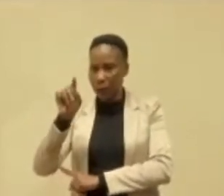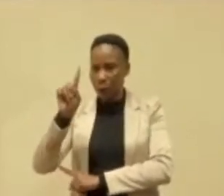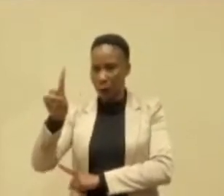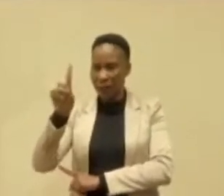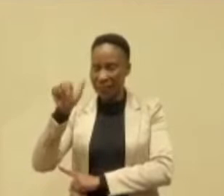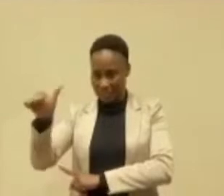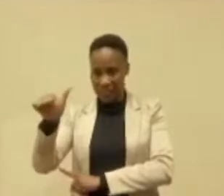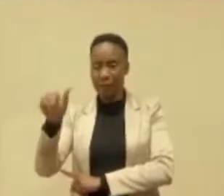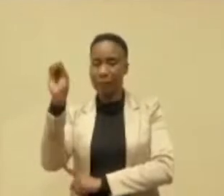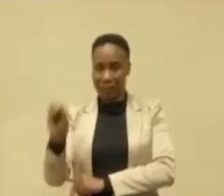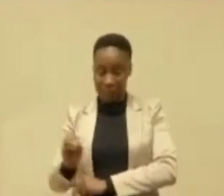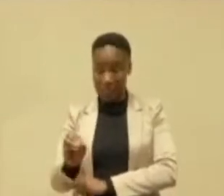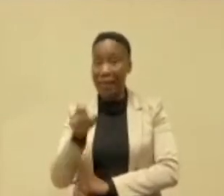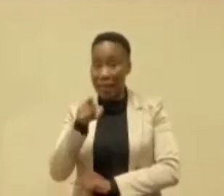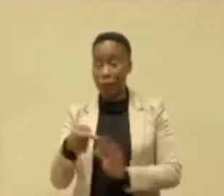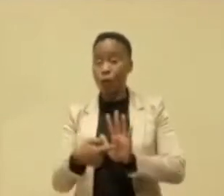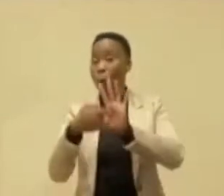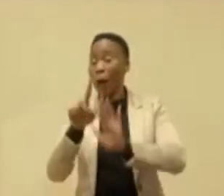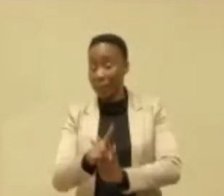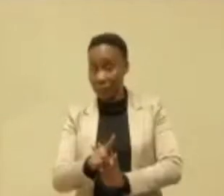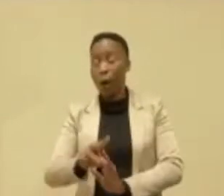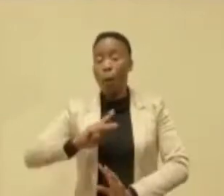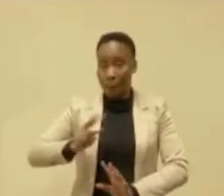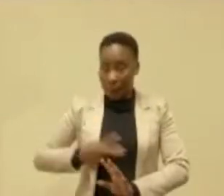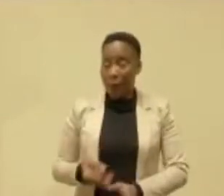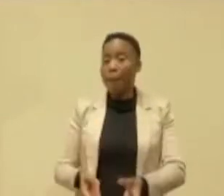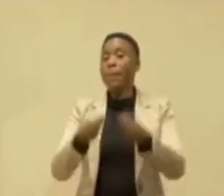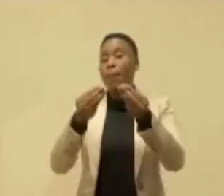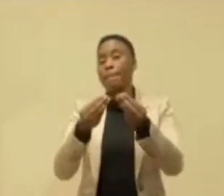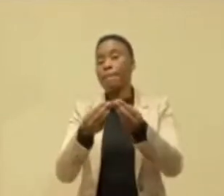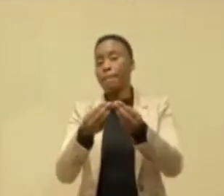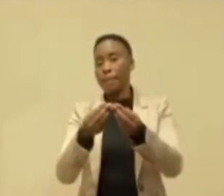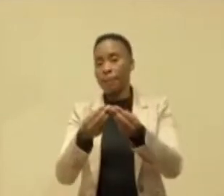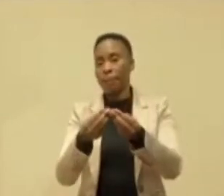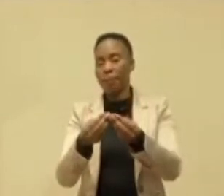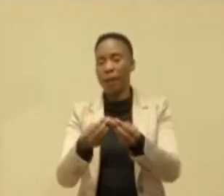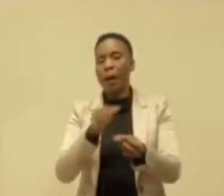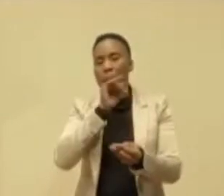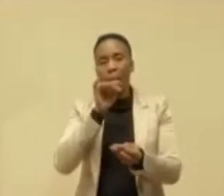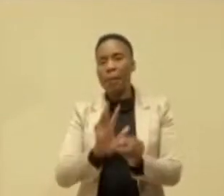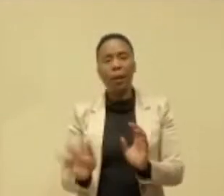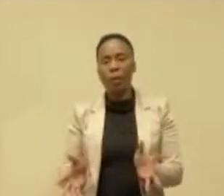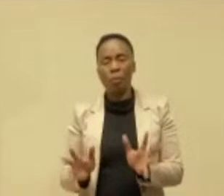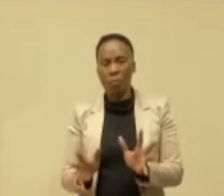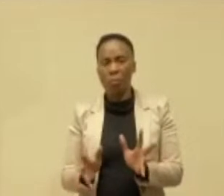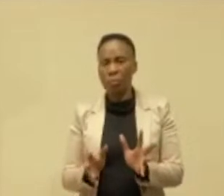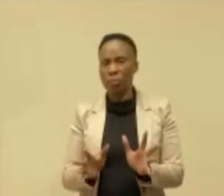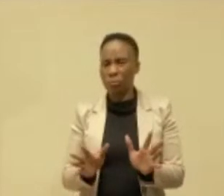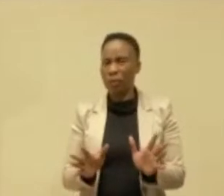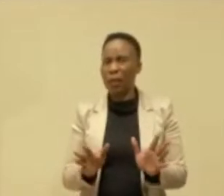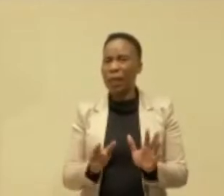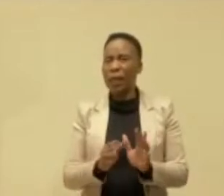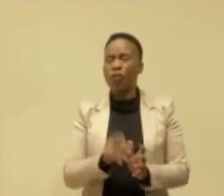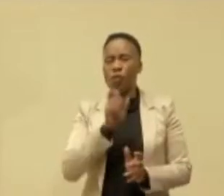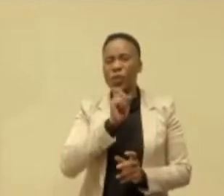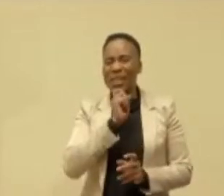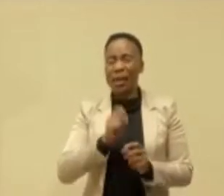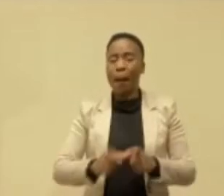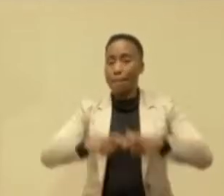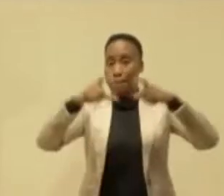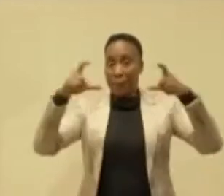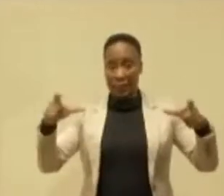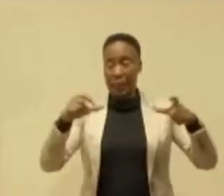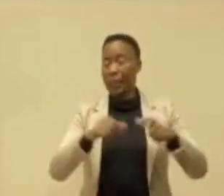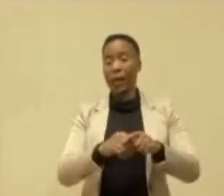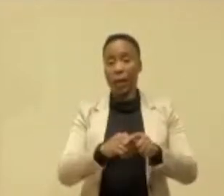in ensuring that bomb member fewer we are not necessarily limited to catering using the lady